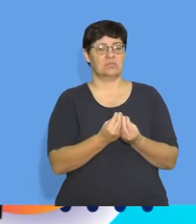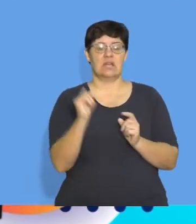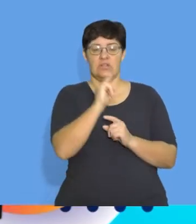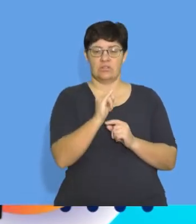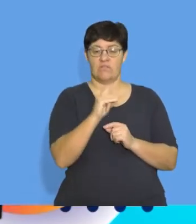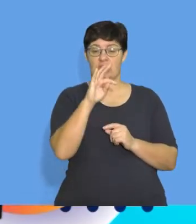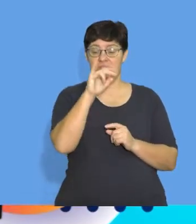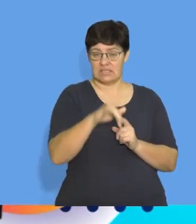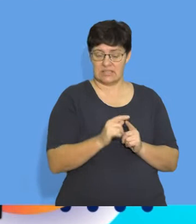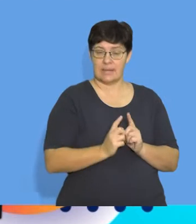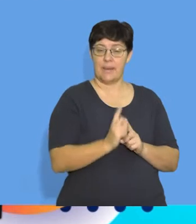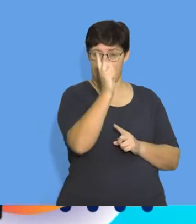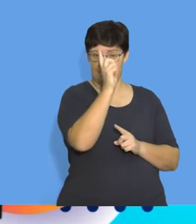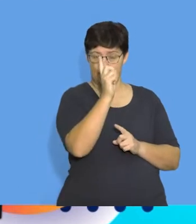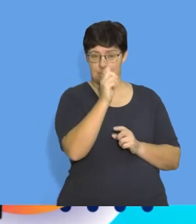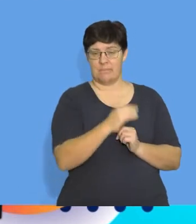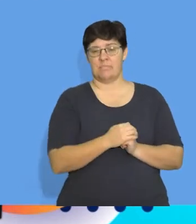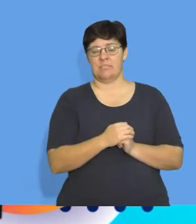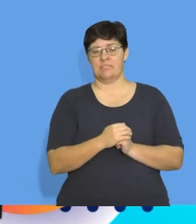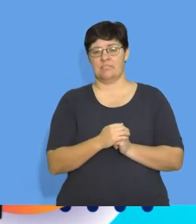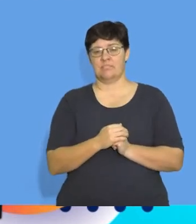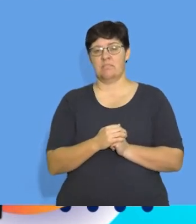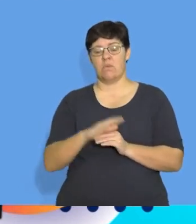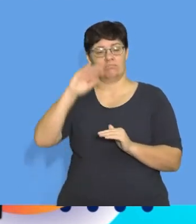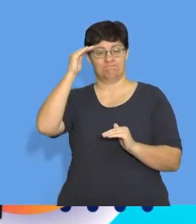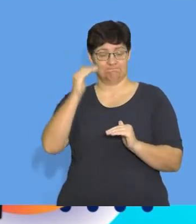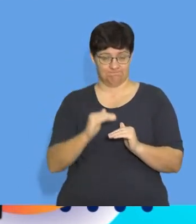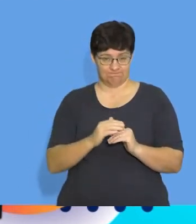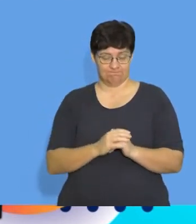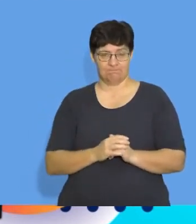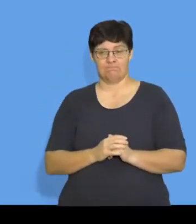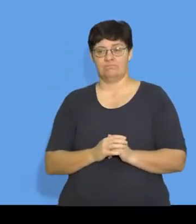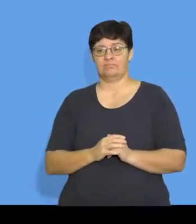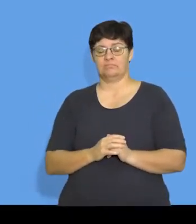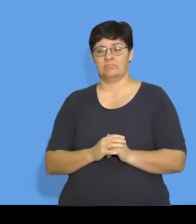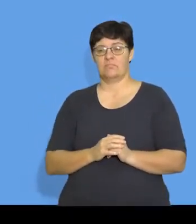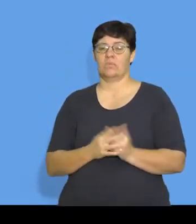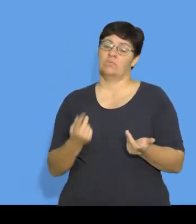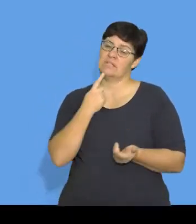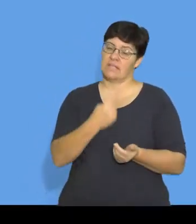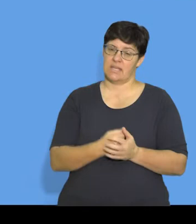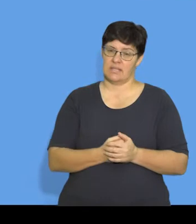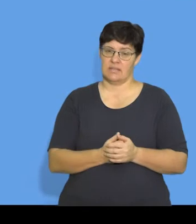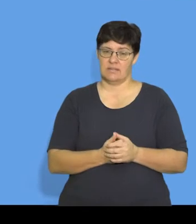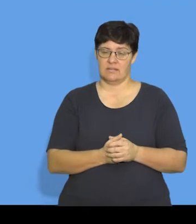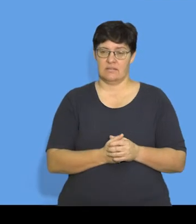up, and it's now going to get smaller. So I'm saying that it gets